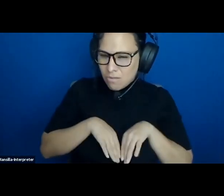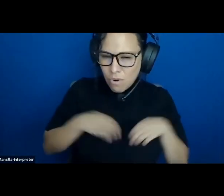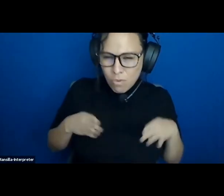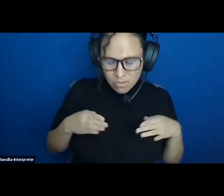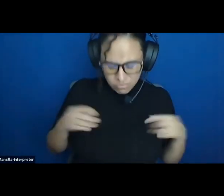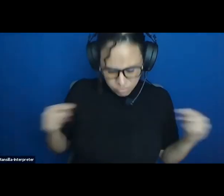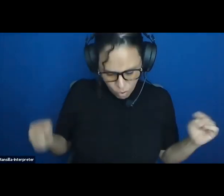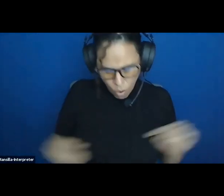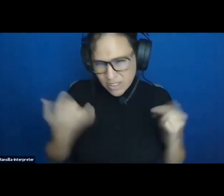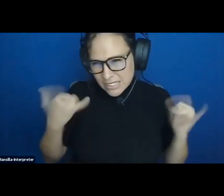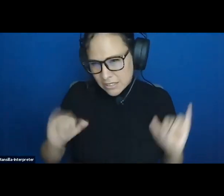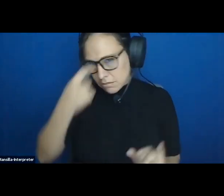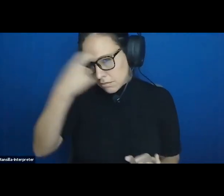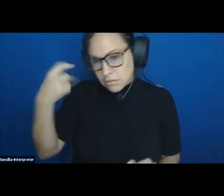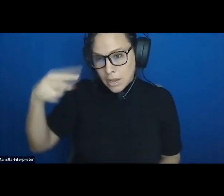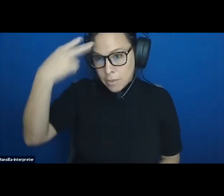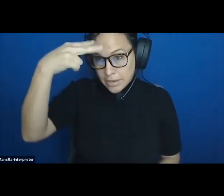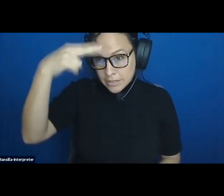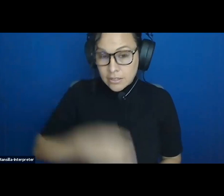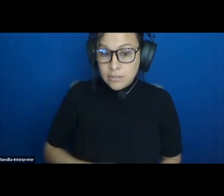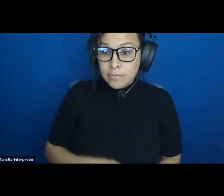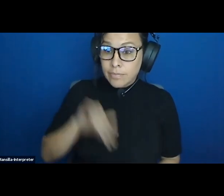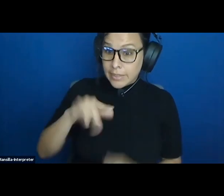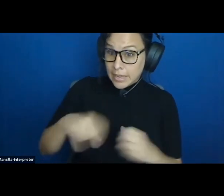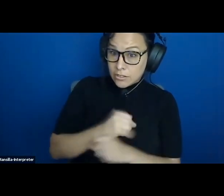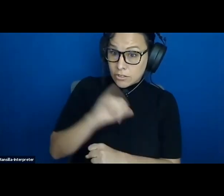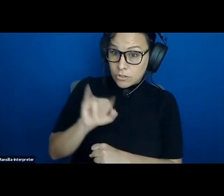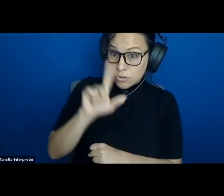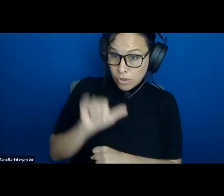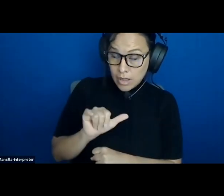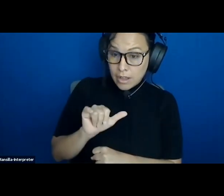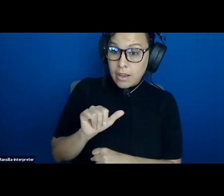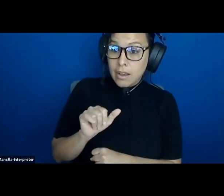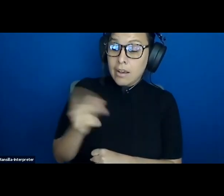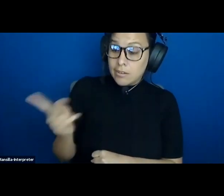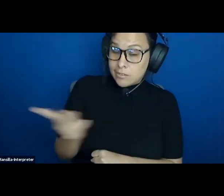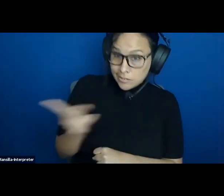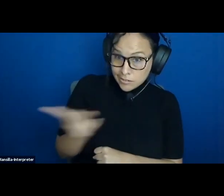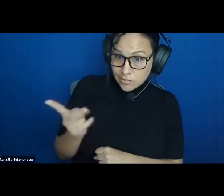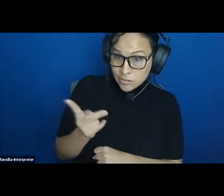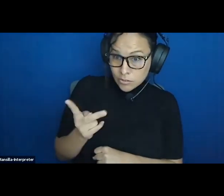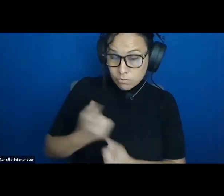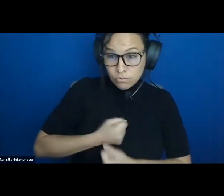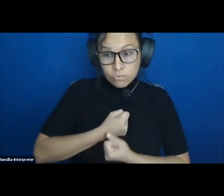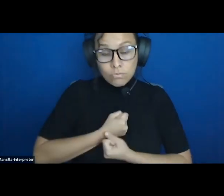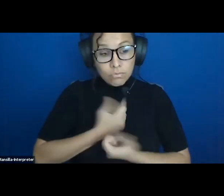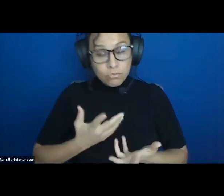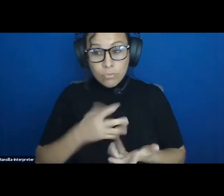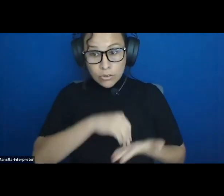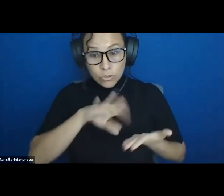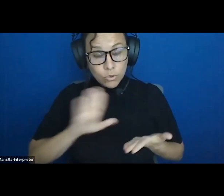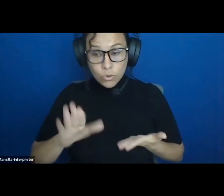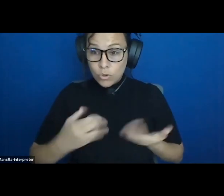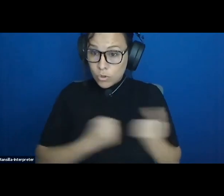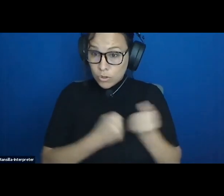memory. In July of that year, both Randall and Mondragón expressed their support to the students in the editor's